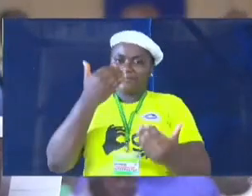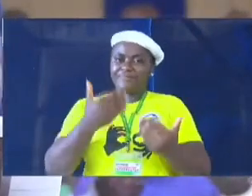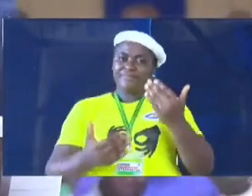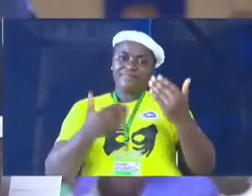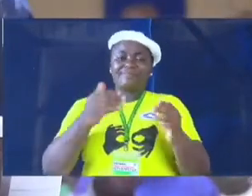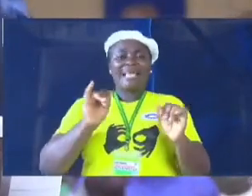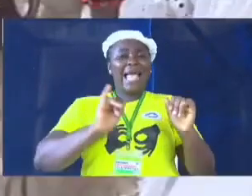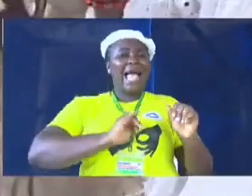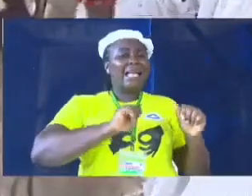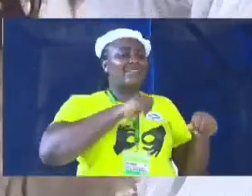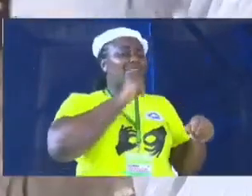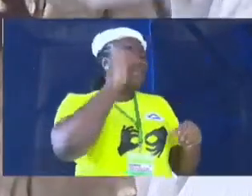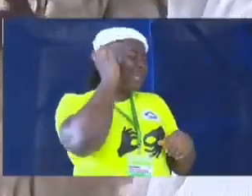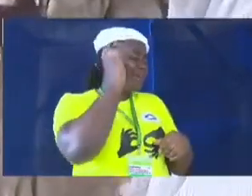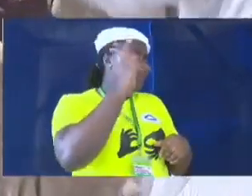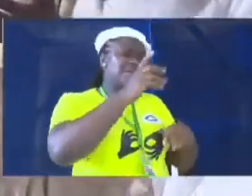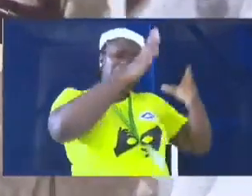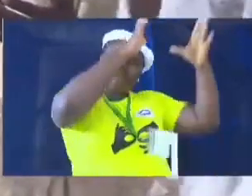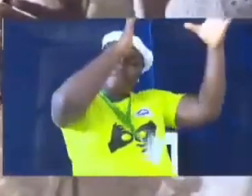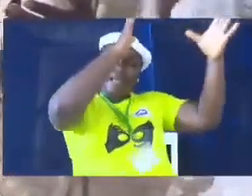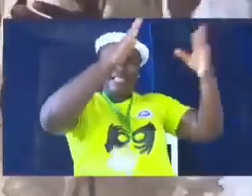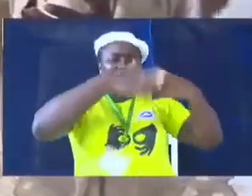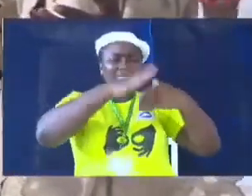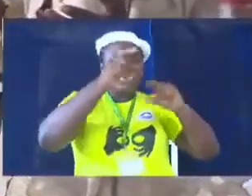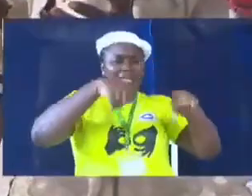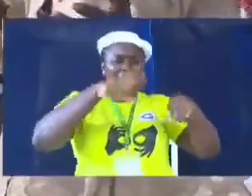I cannot hear you. Send down your fire.